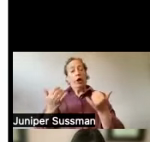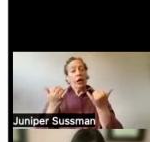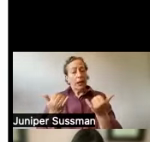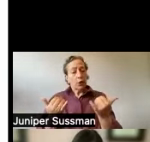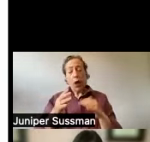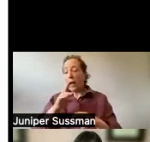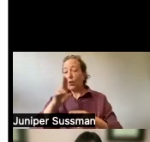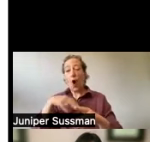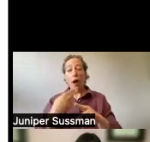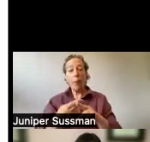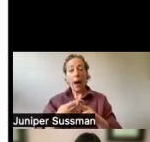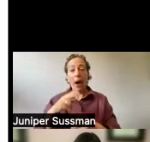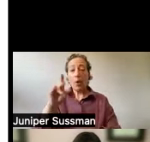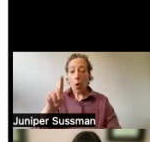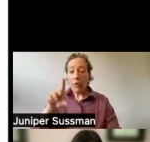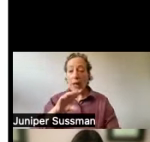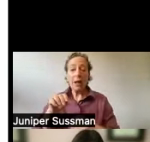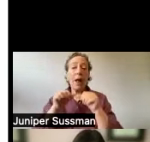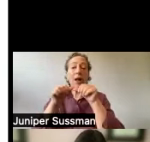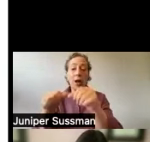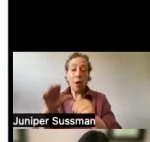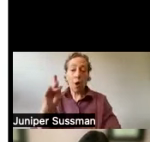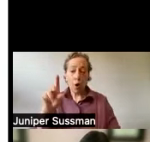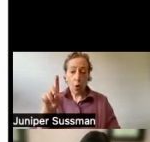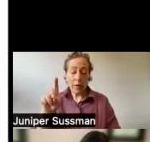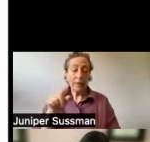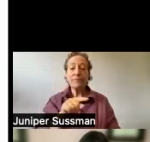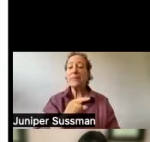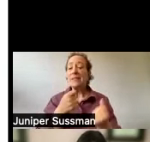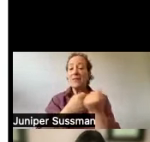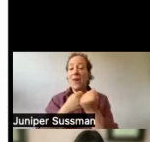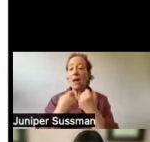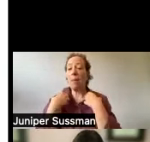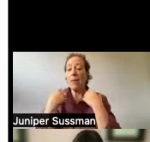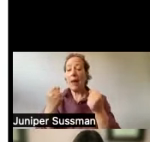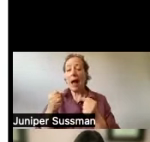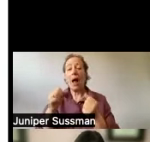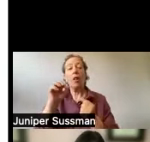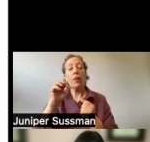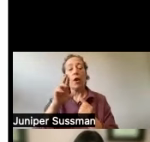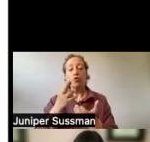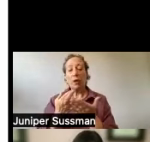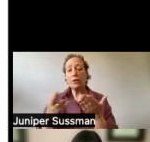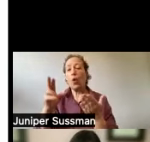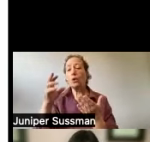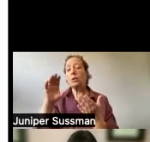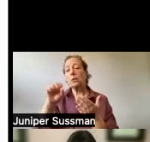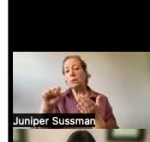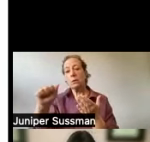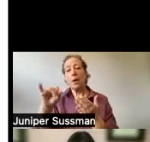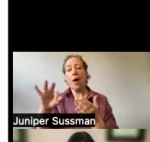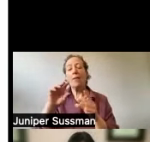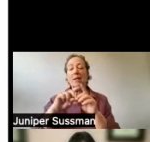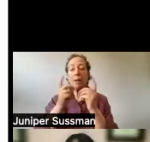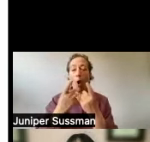long COVID. So this project is funded by the Health Resources and Services Administration of the Department of Health and